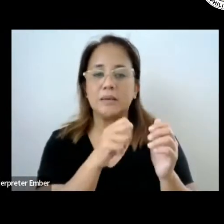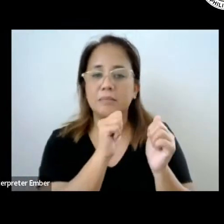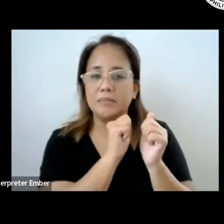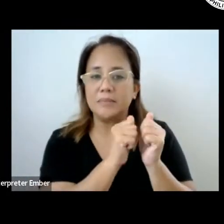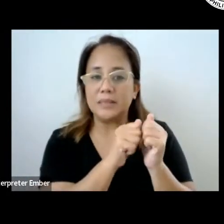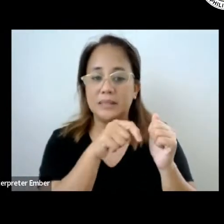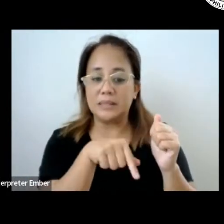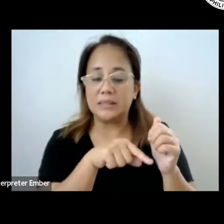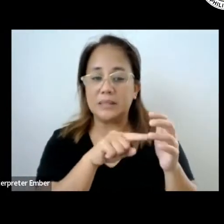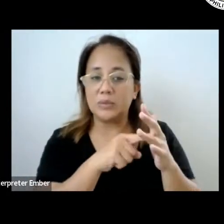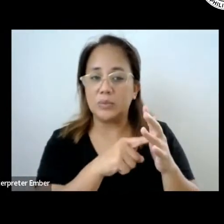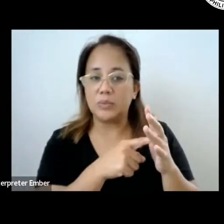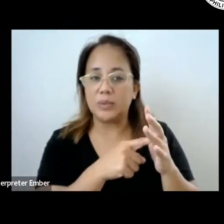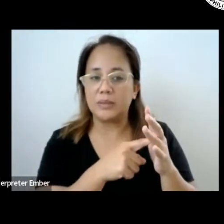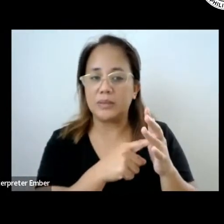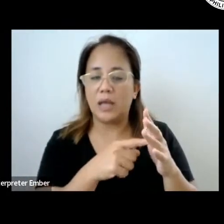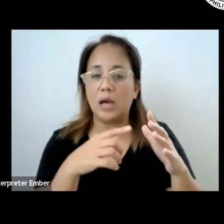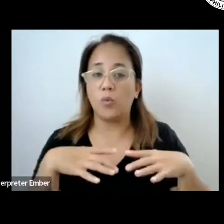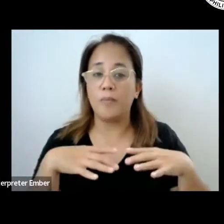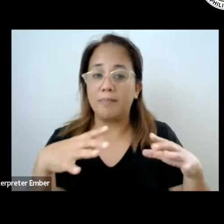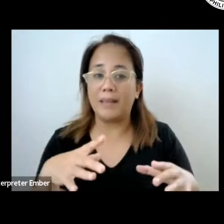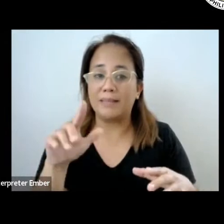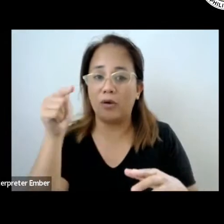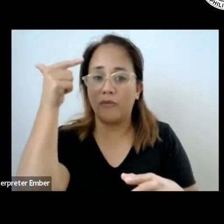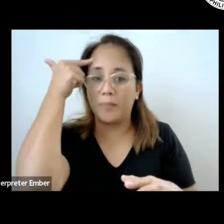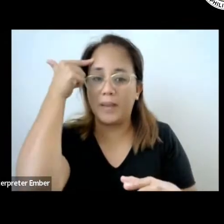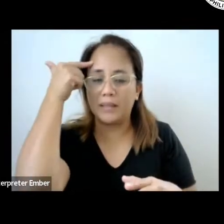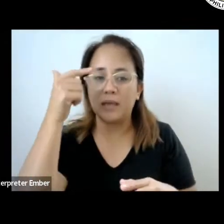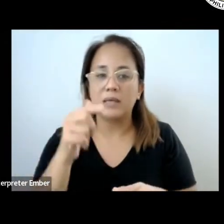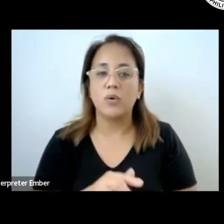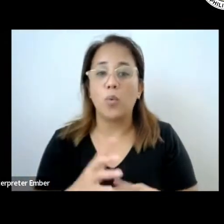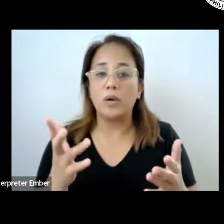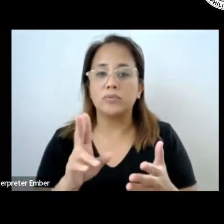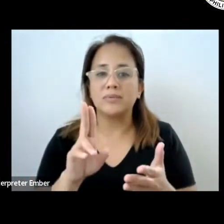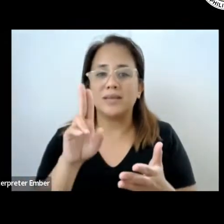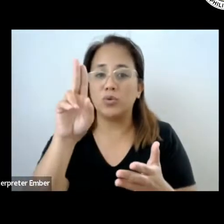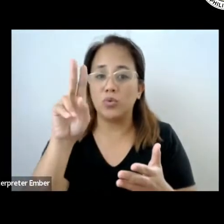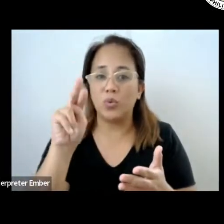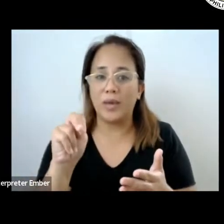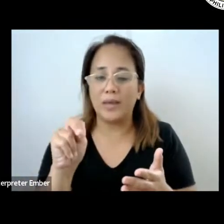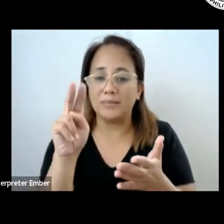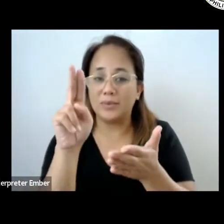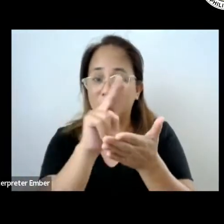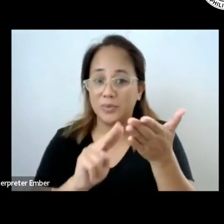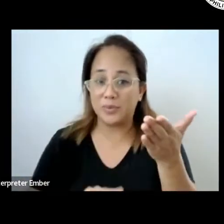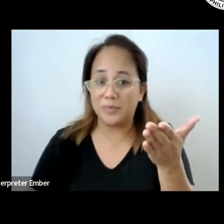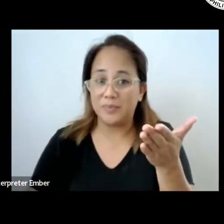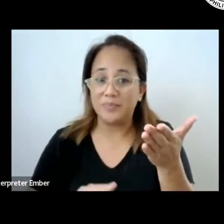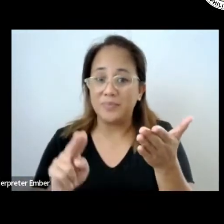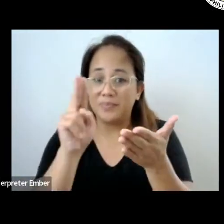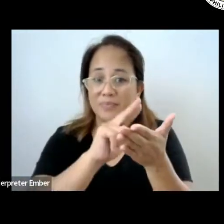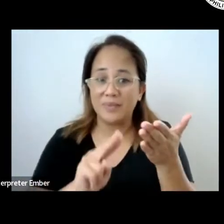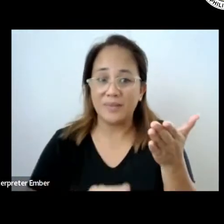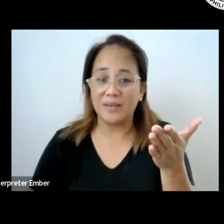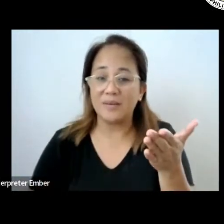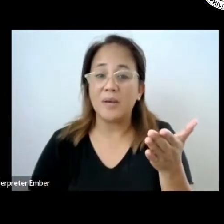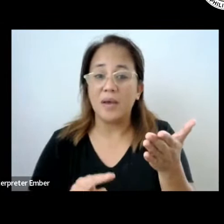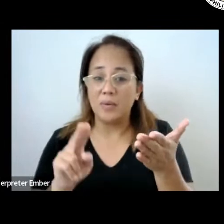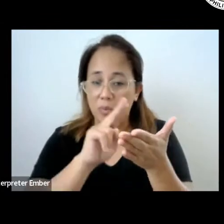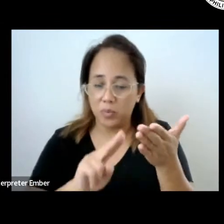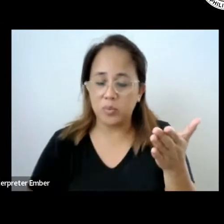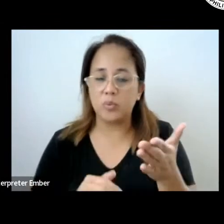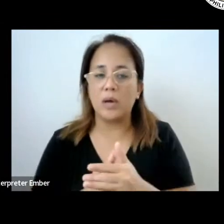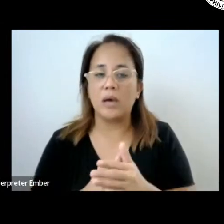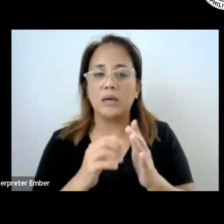rooted in state commitment to the UN Convention to the Rights of Persons and Disabilities,